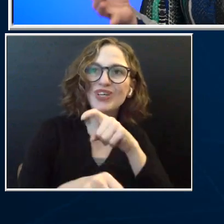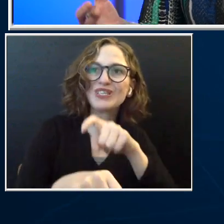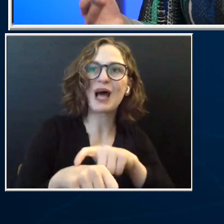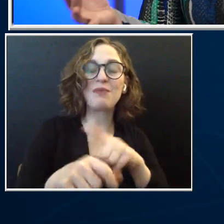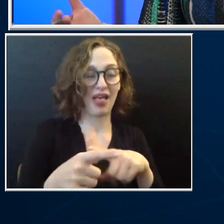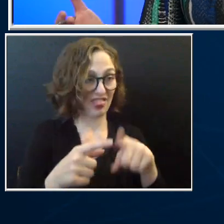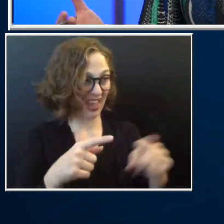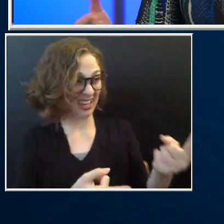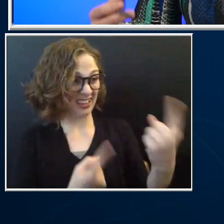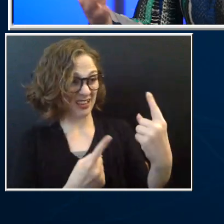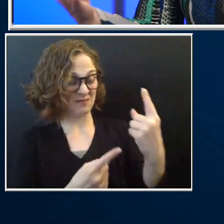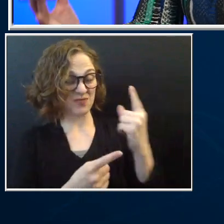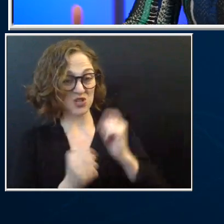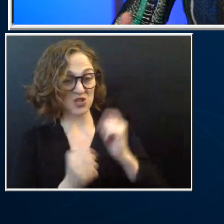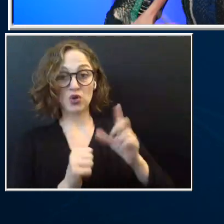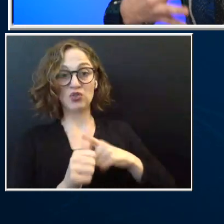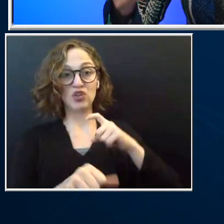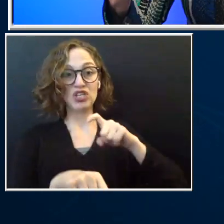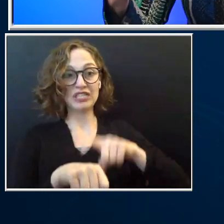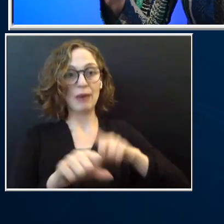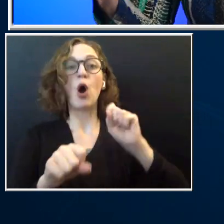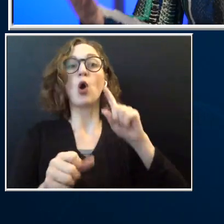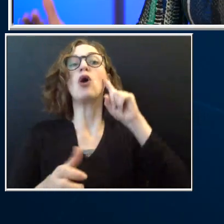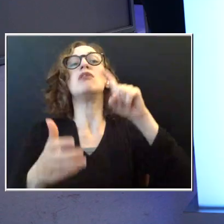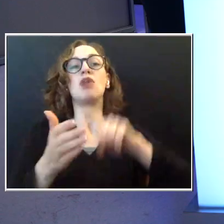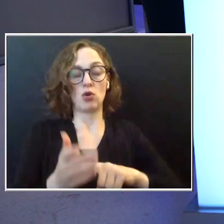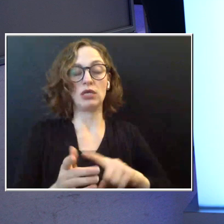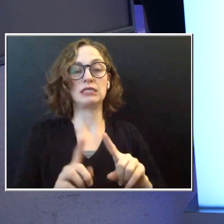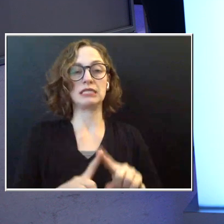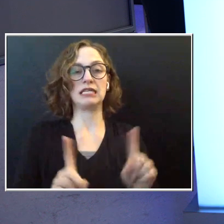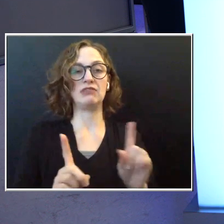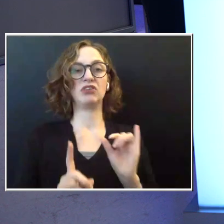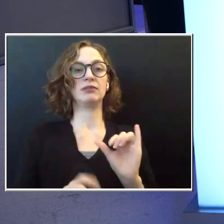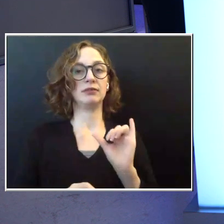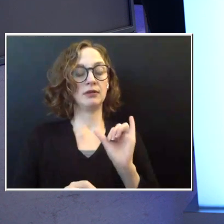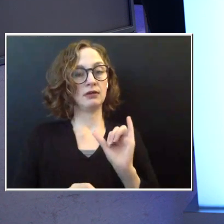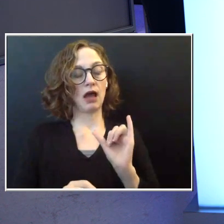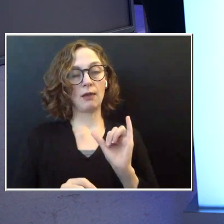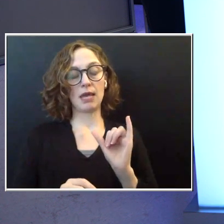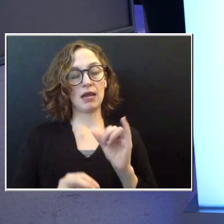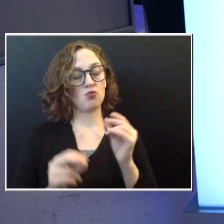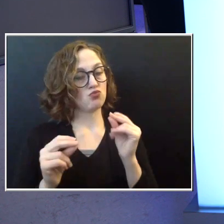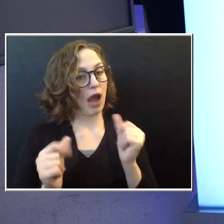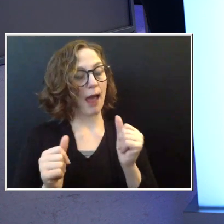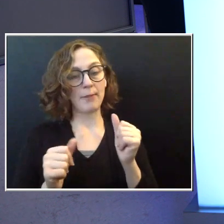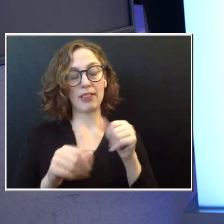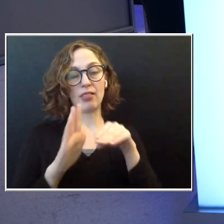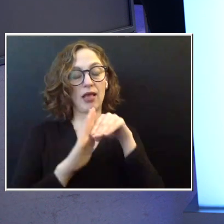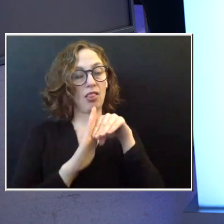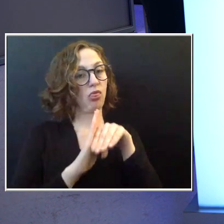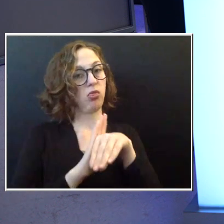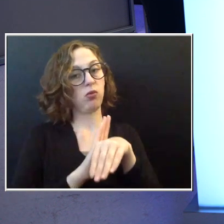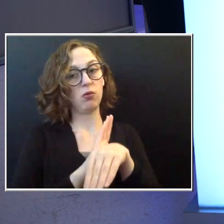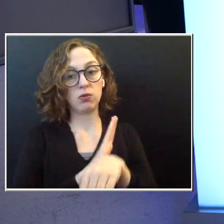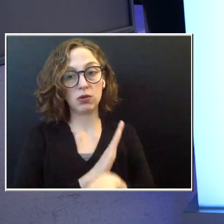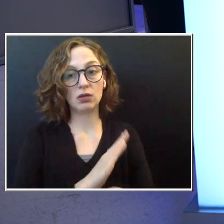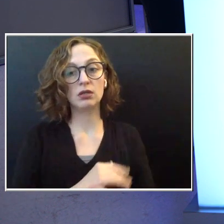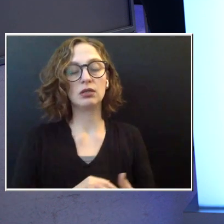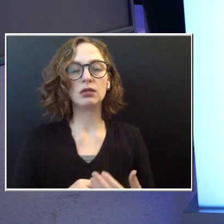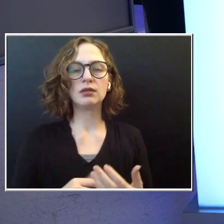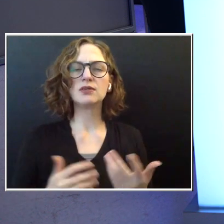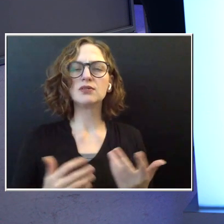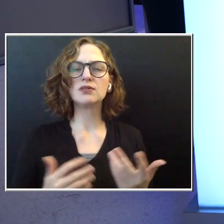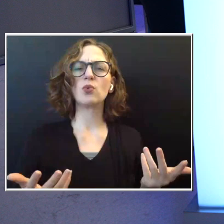definitely see the difference. Dr. Taylor, it was rapidly declining. So what went into play with why was he